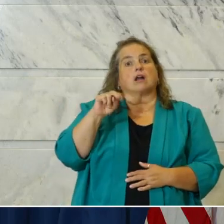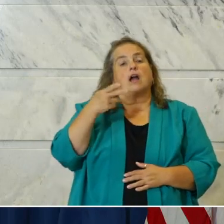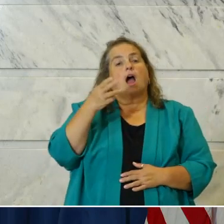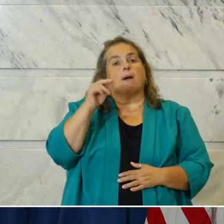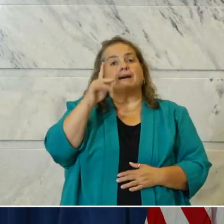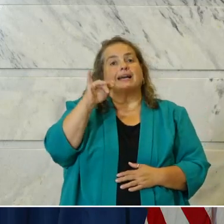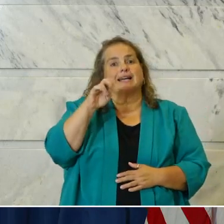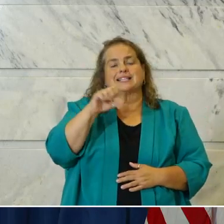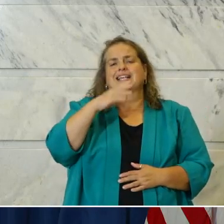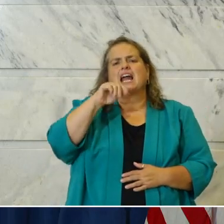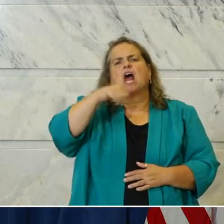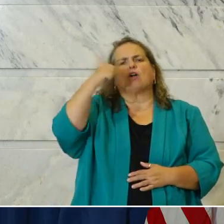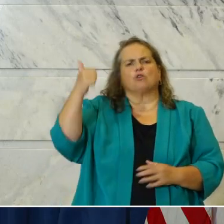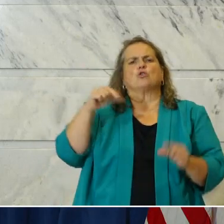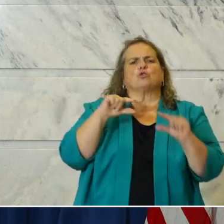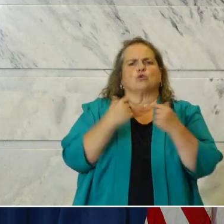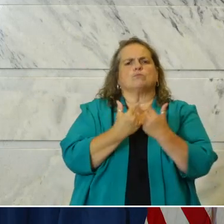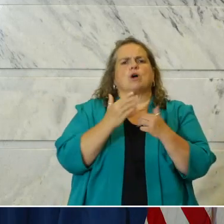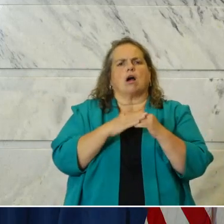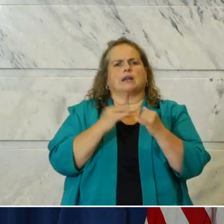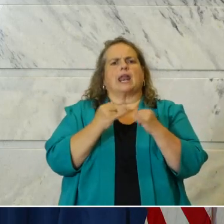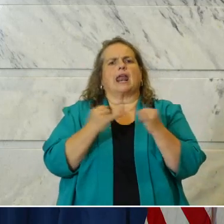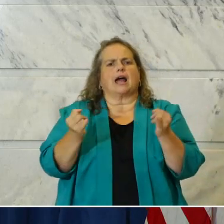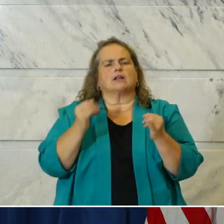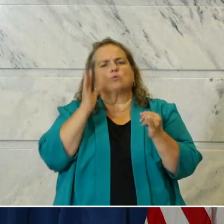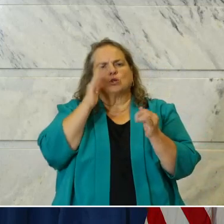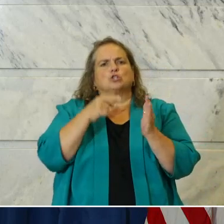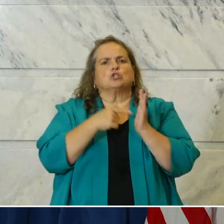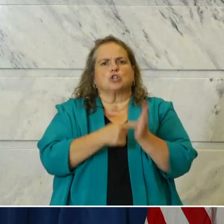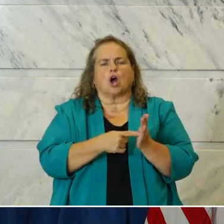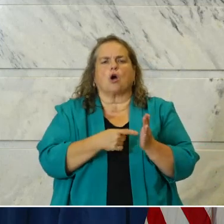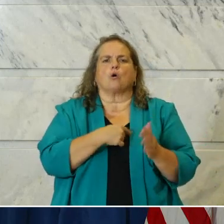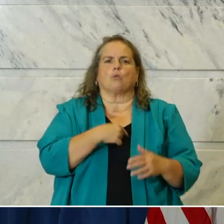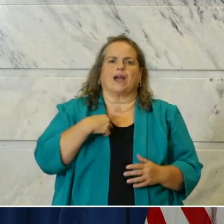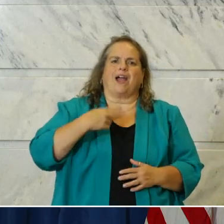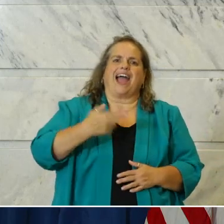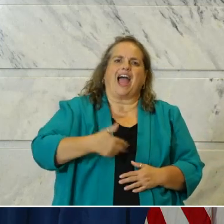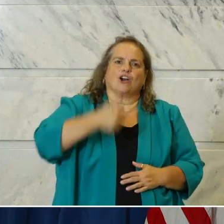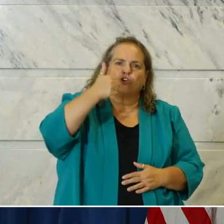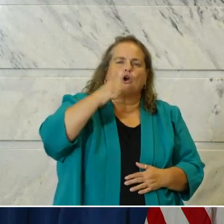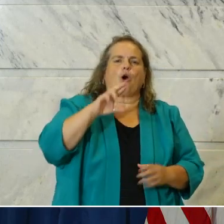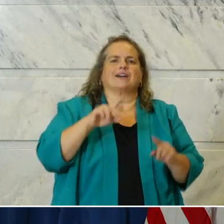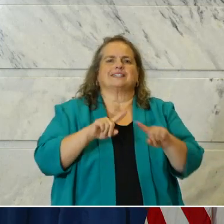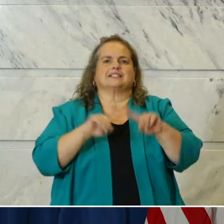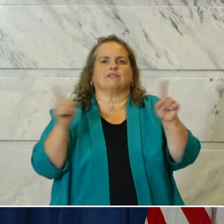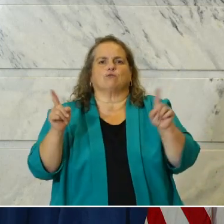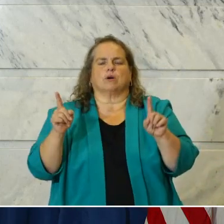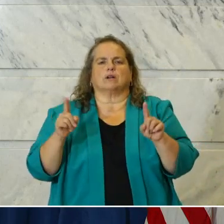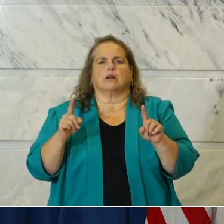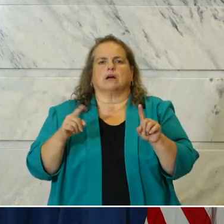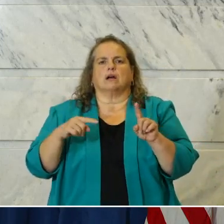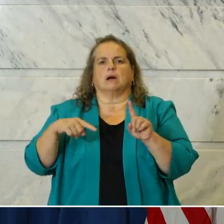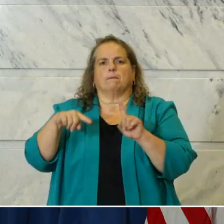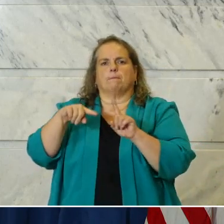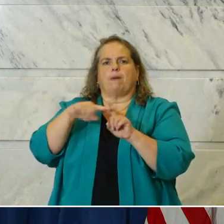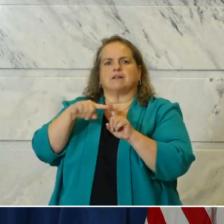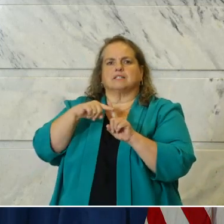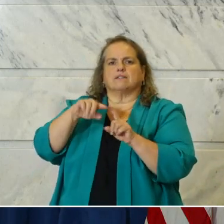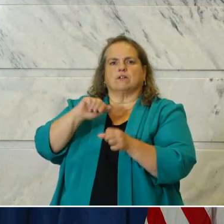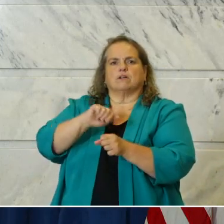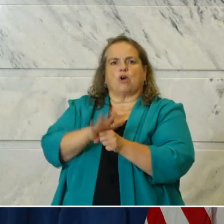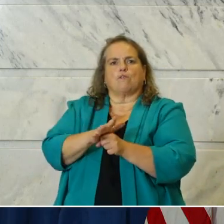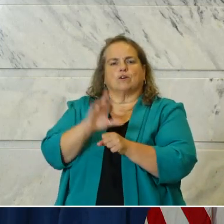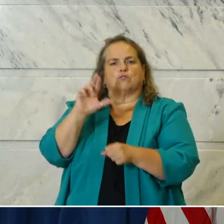other groups online that will show higher or different positivity rates. My understanding of